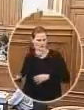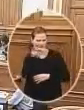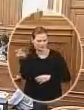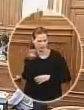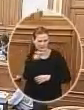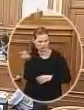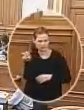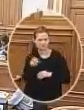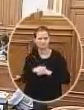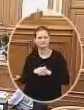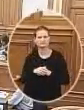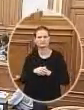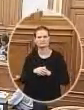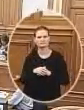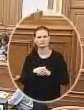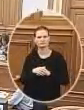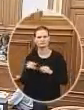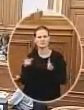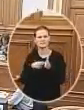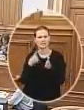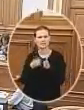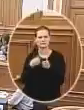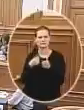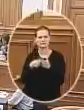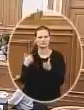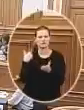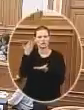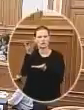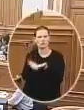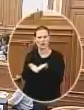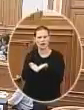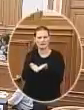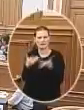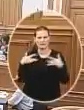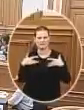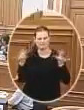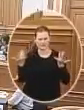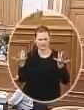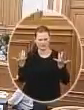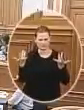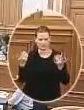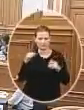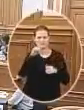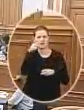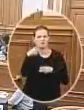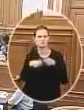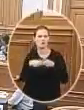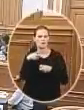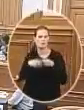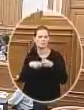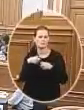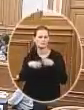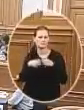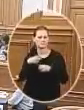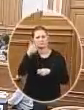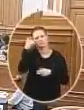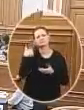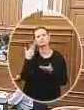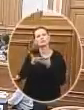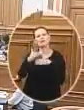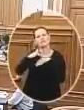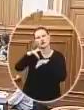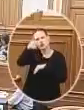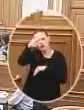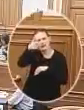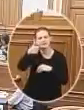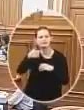because sometimes, like, when we get to an event, it may be not so problematic, because, like, sometimes we plan to get there early, and so